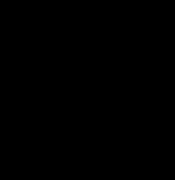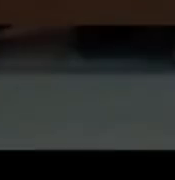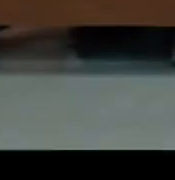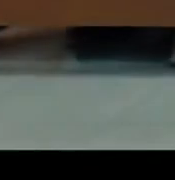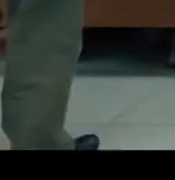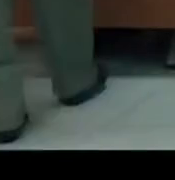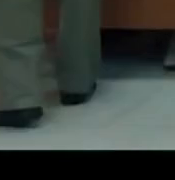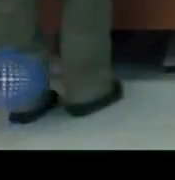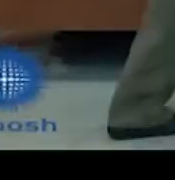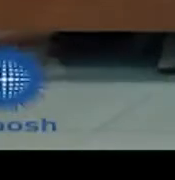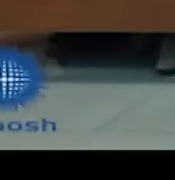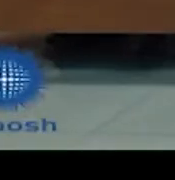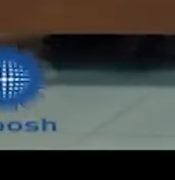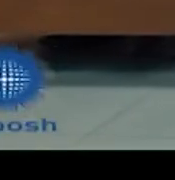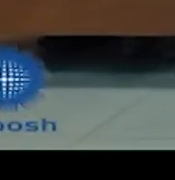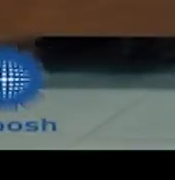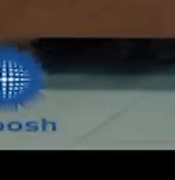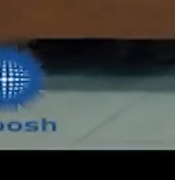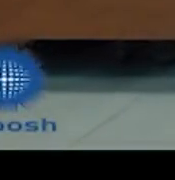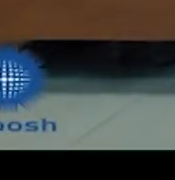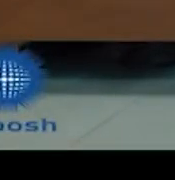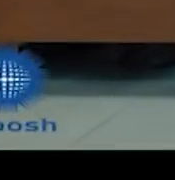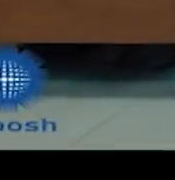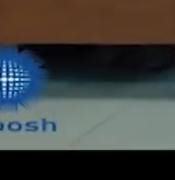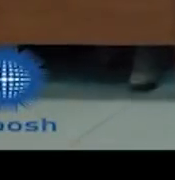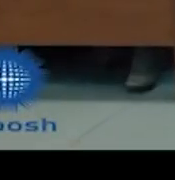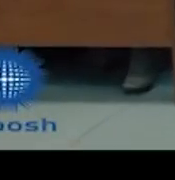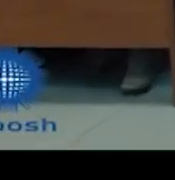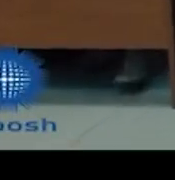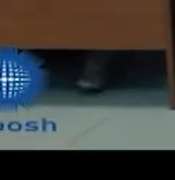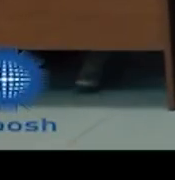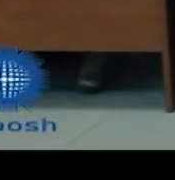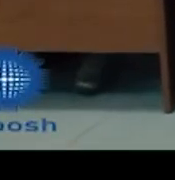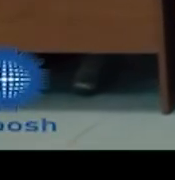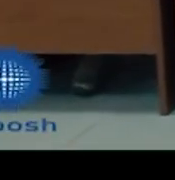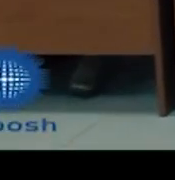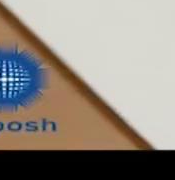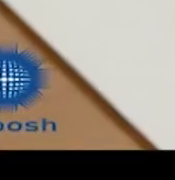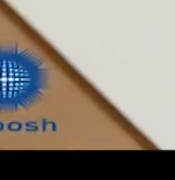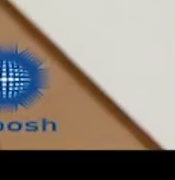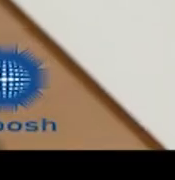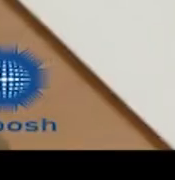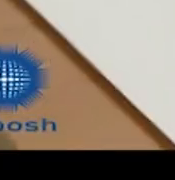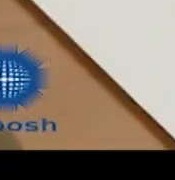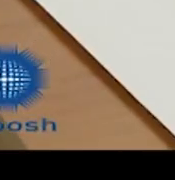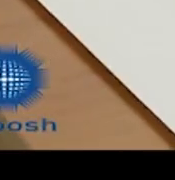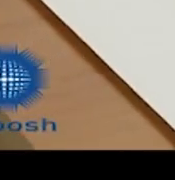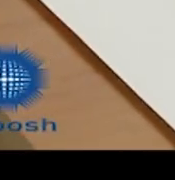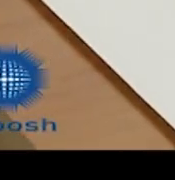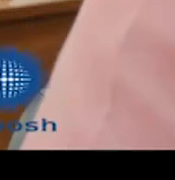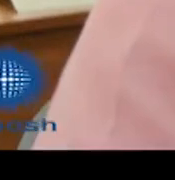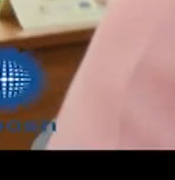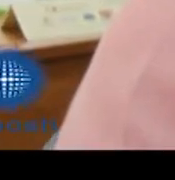nationwide. Make your mark with the NIBOSH International General Certificate from Oshis